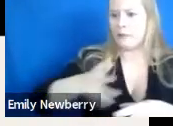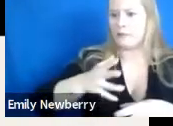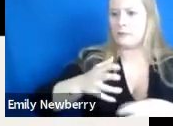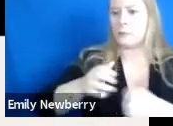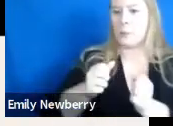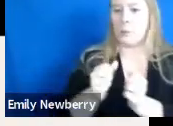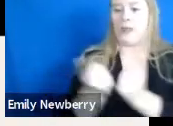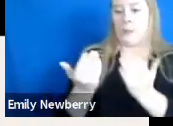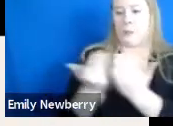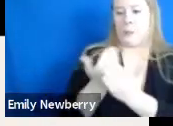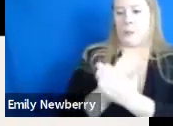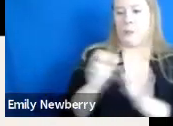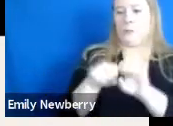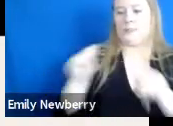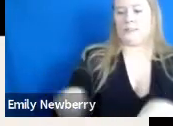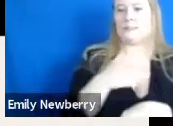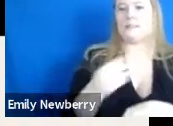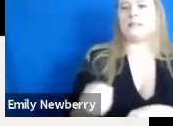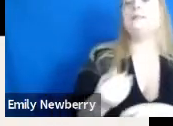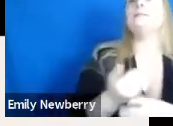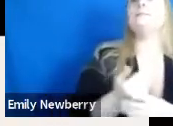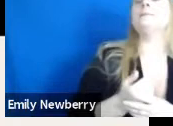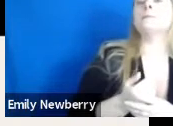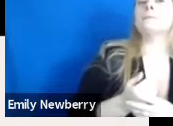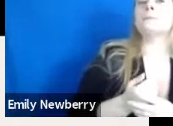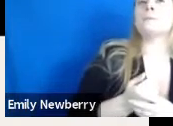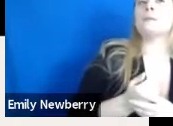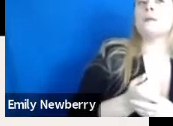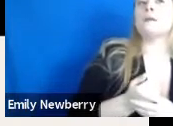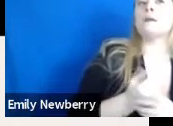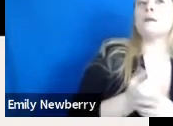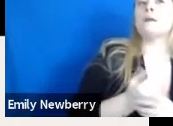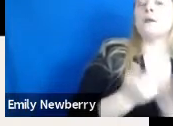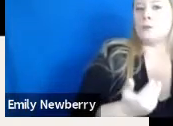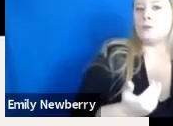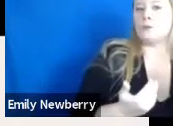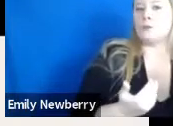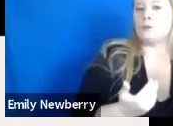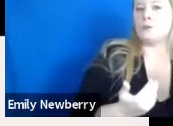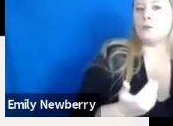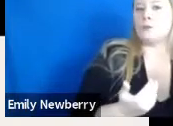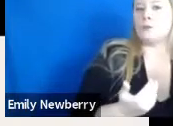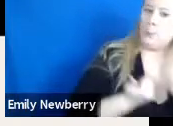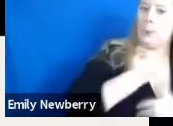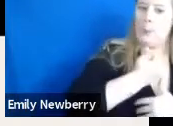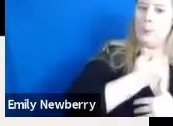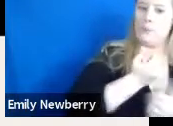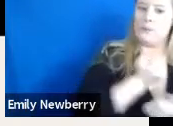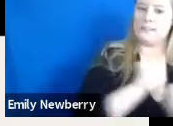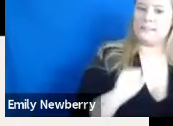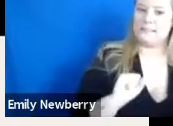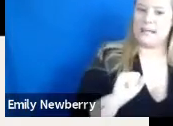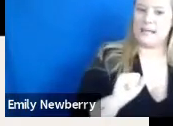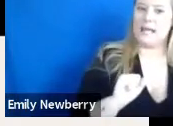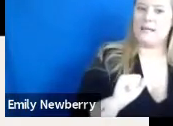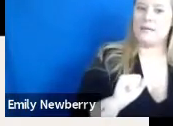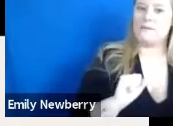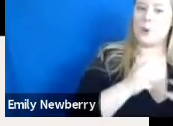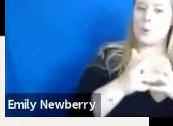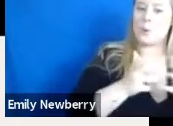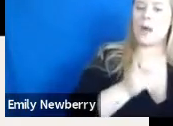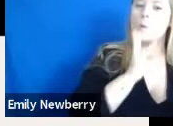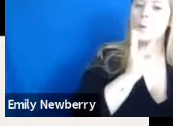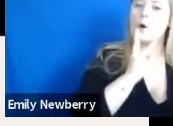systems at indigent households, rules to promote the safe household reuse of gray water, and